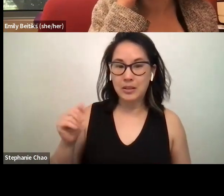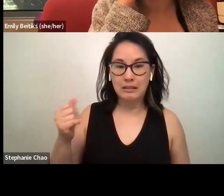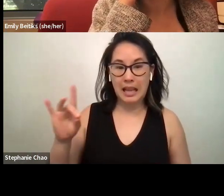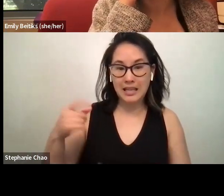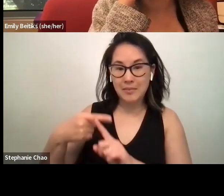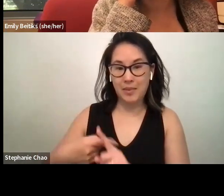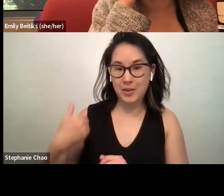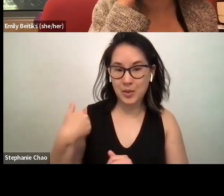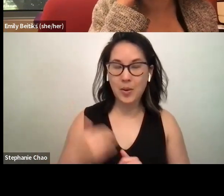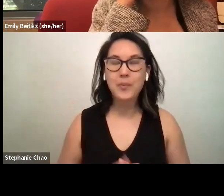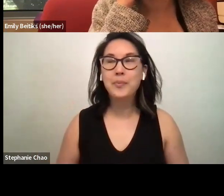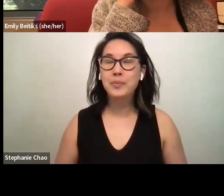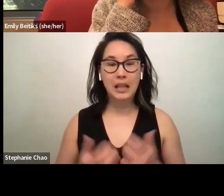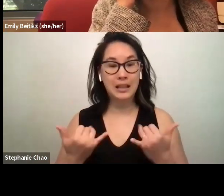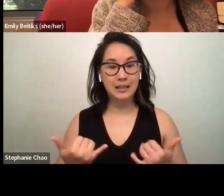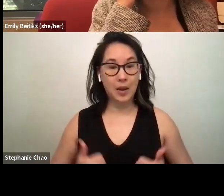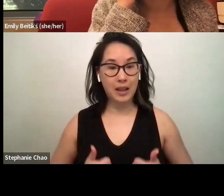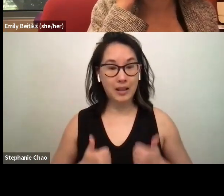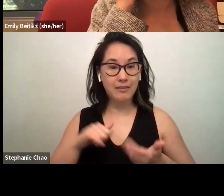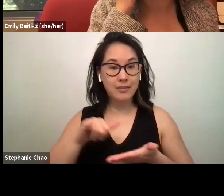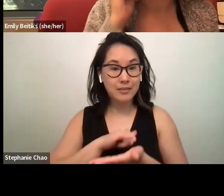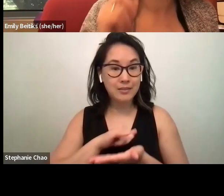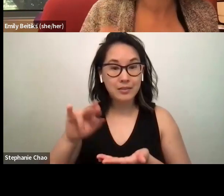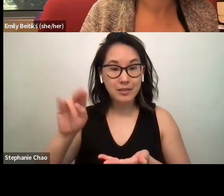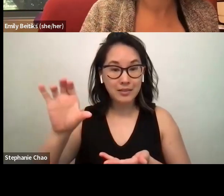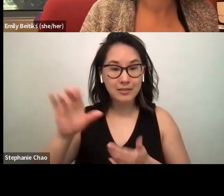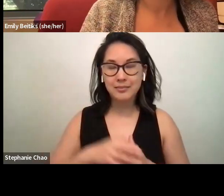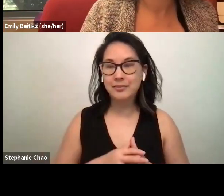ago. And I now live in New York City.